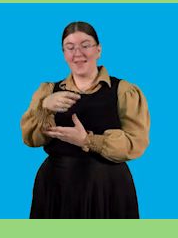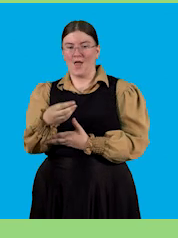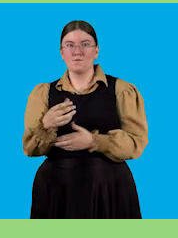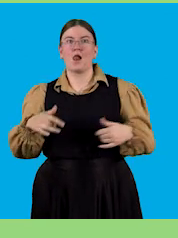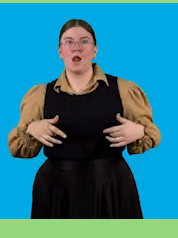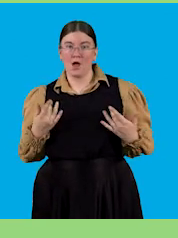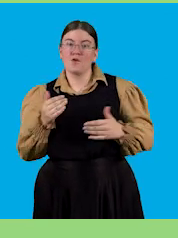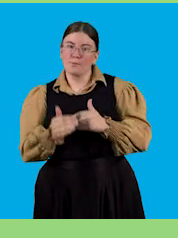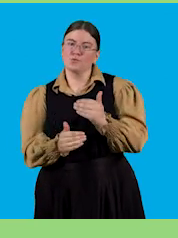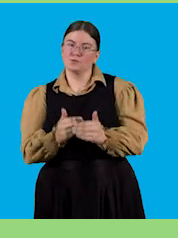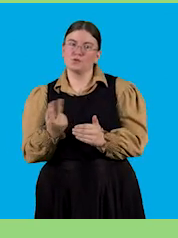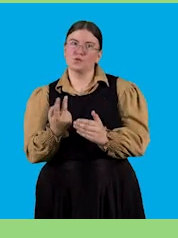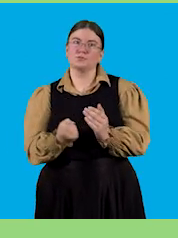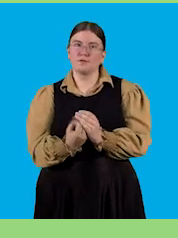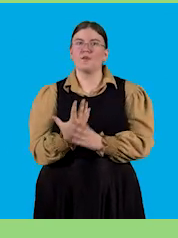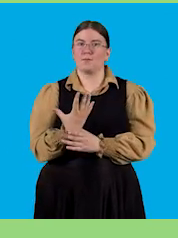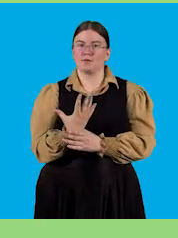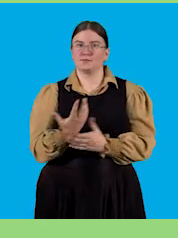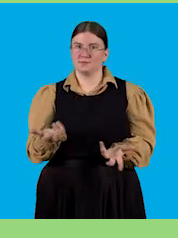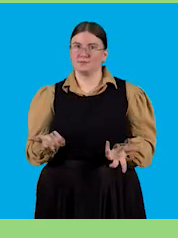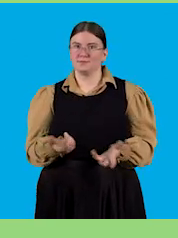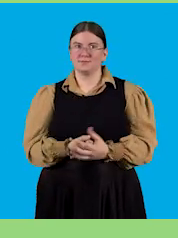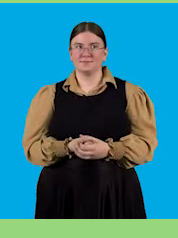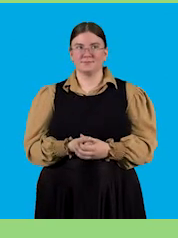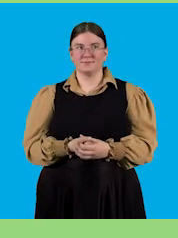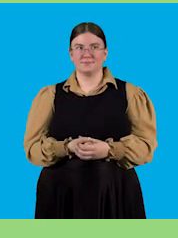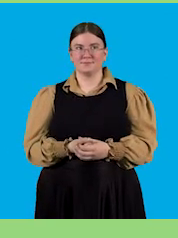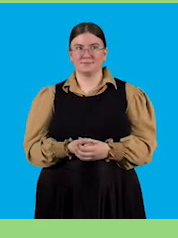development. This is part of their life cycle.